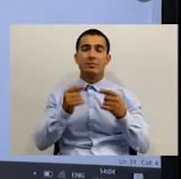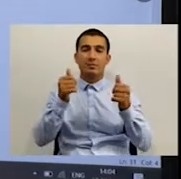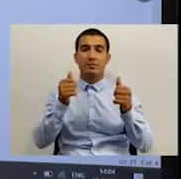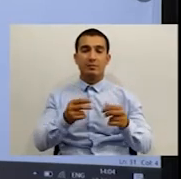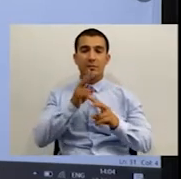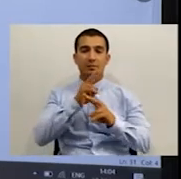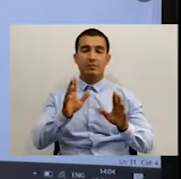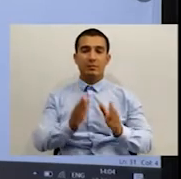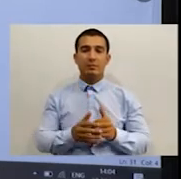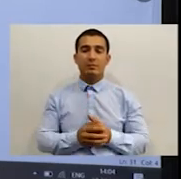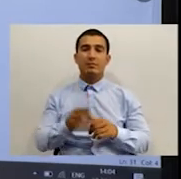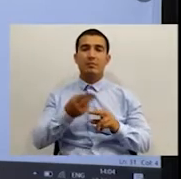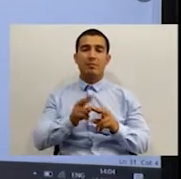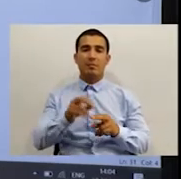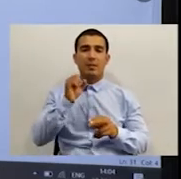bo'layotganini